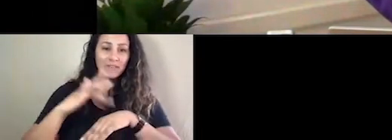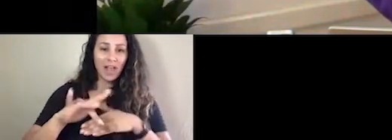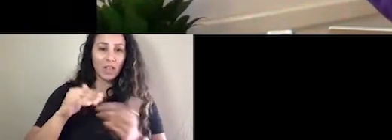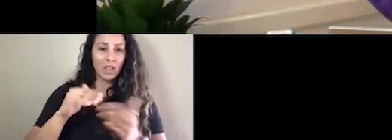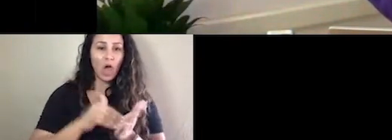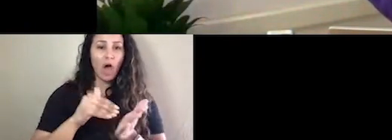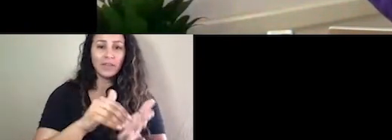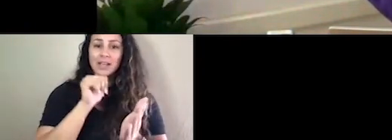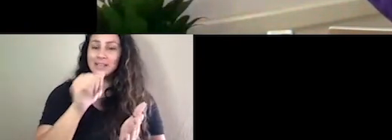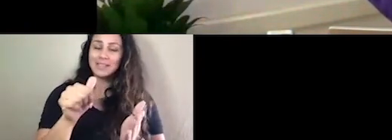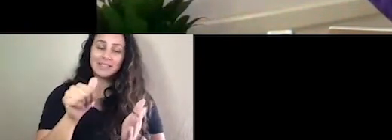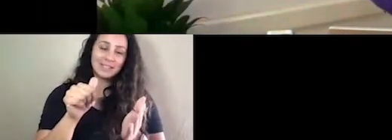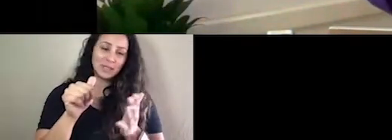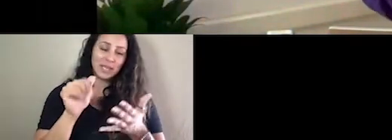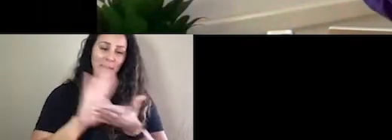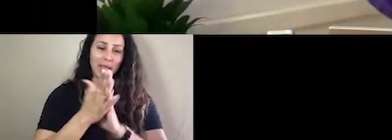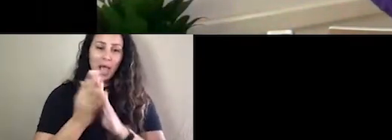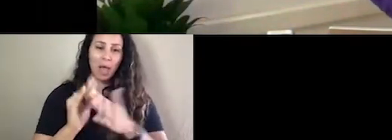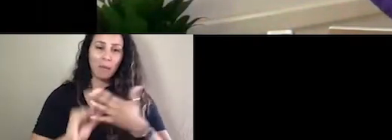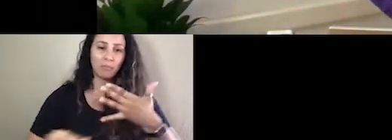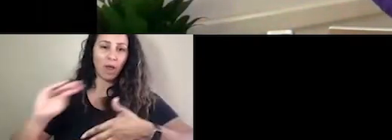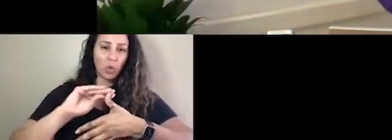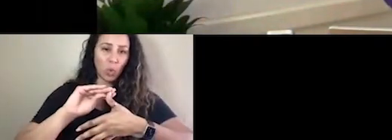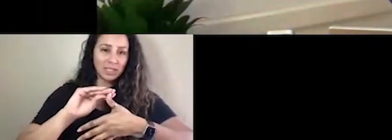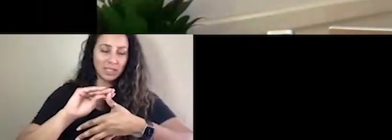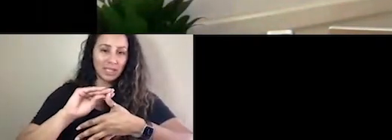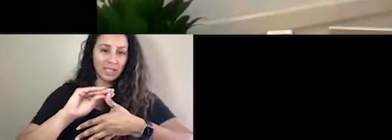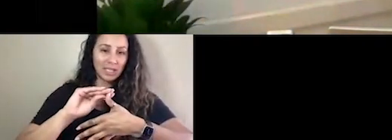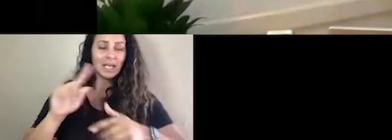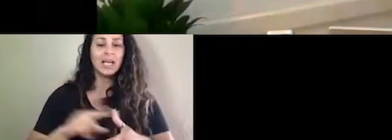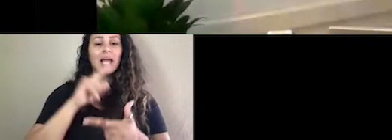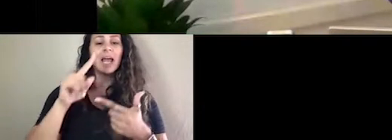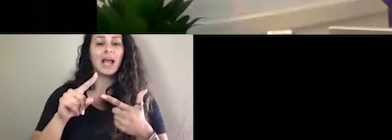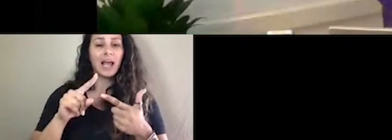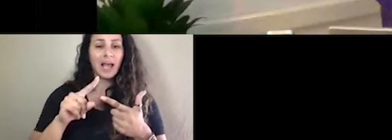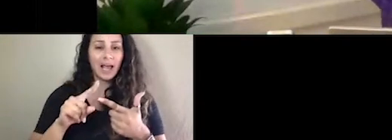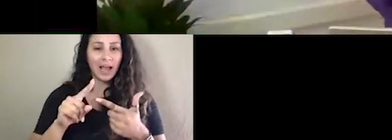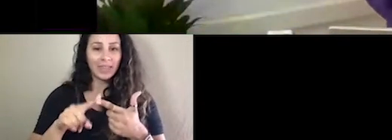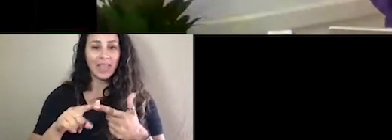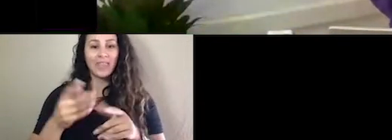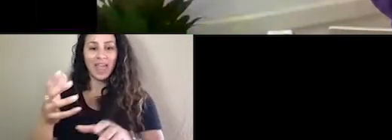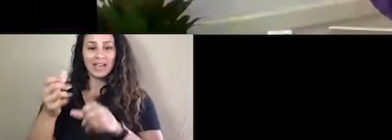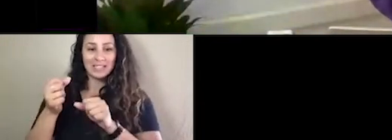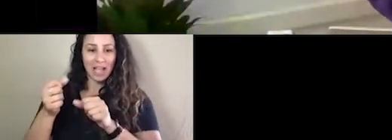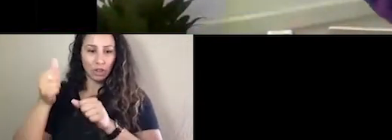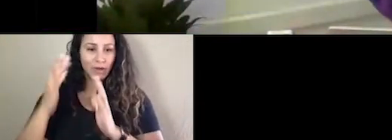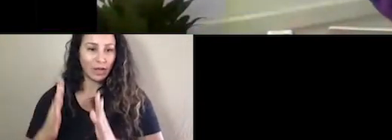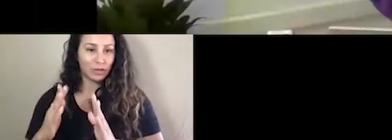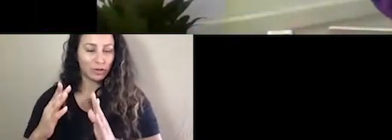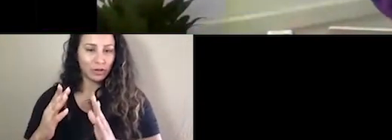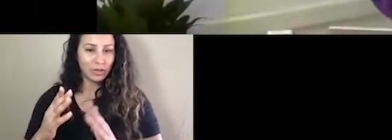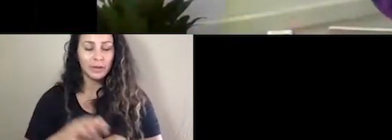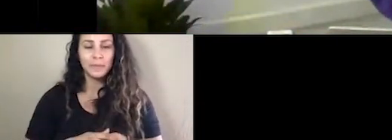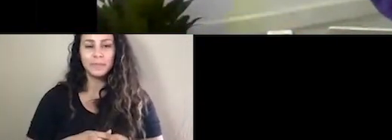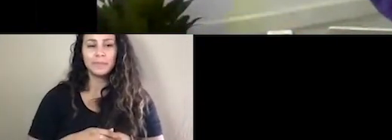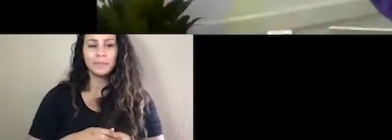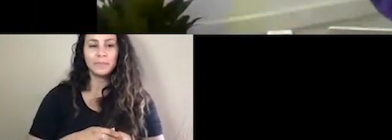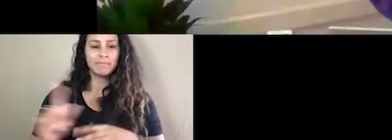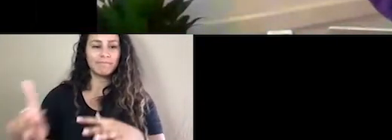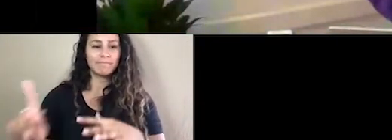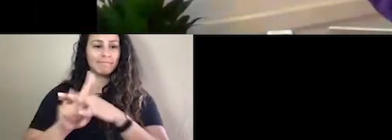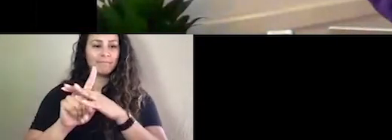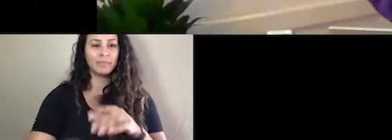priority. Then came App Accelerator. So thanks to working together with HubSpot, we had